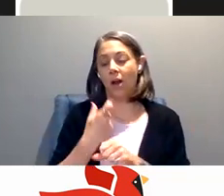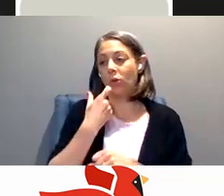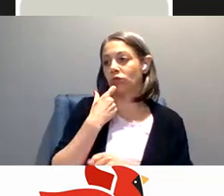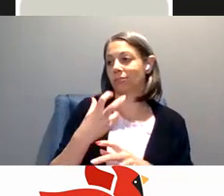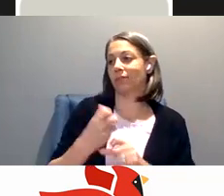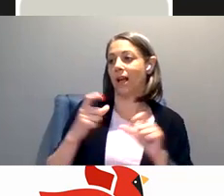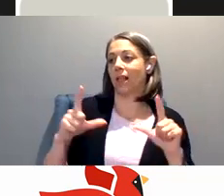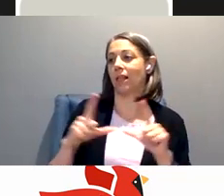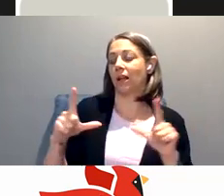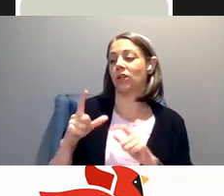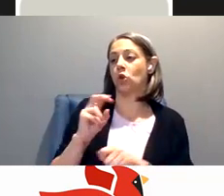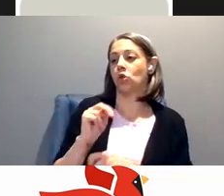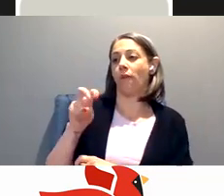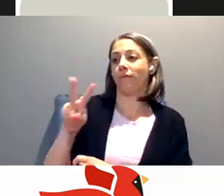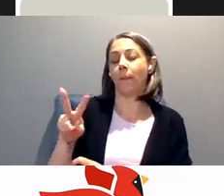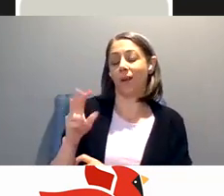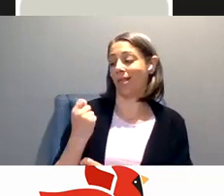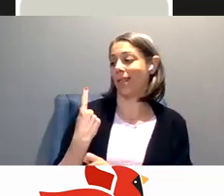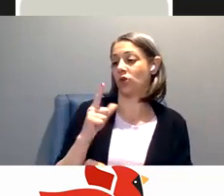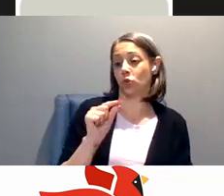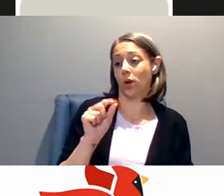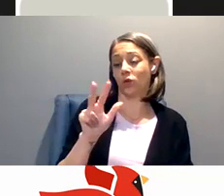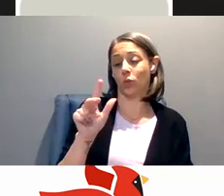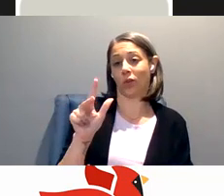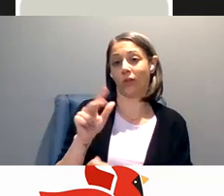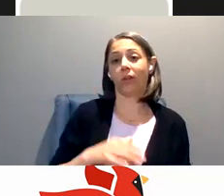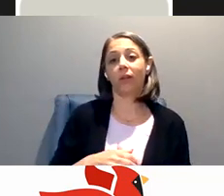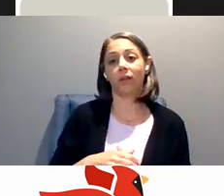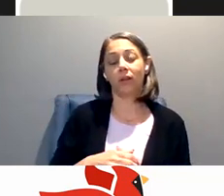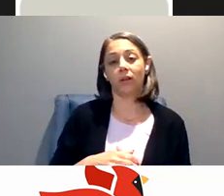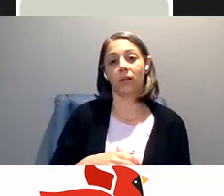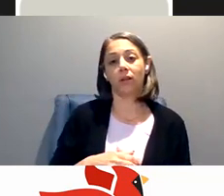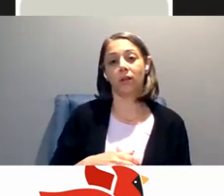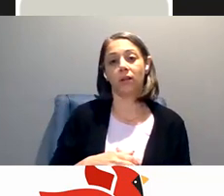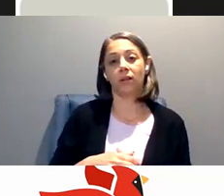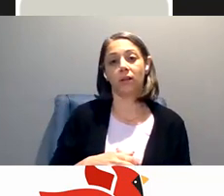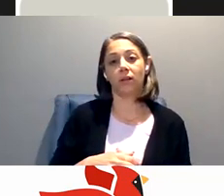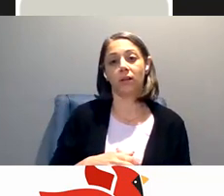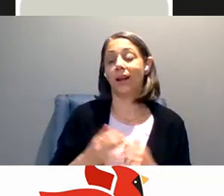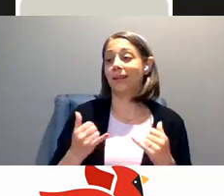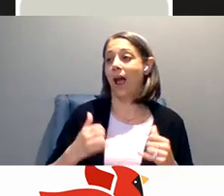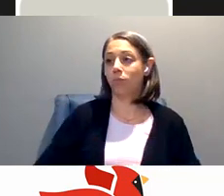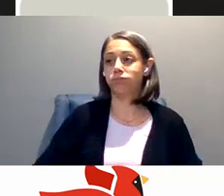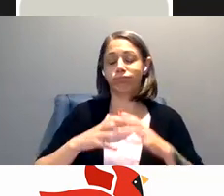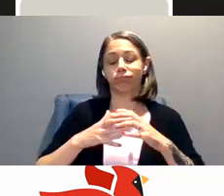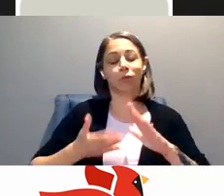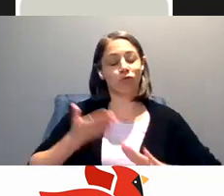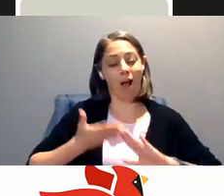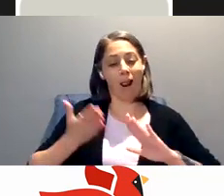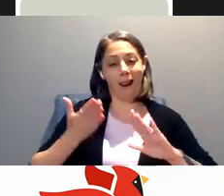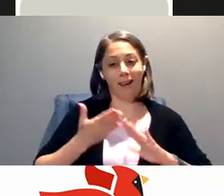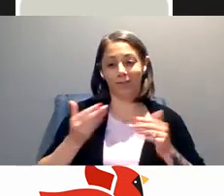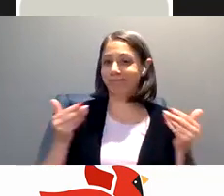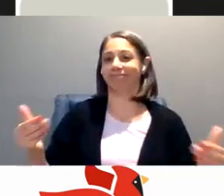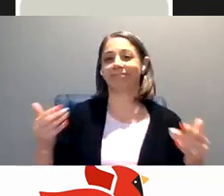November of last year, 2023, and are up and running and going for it right now.